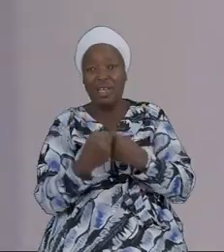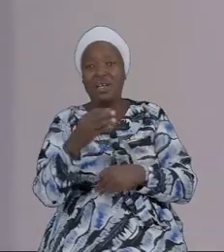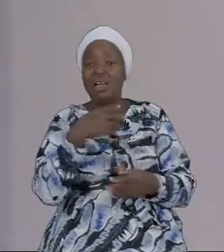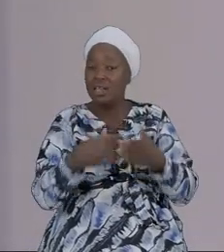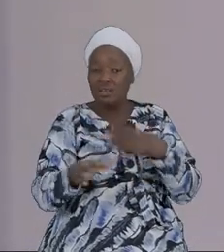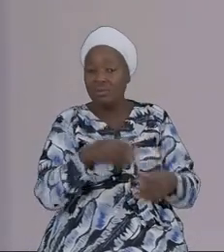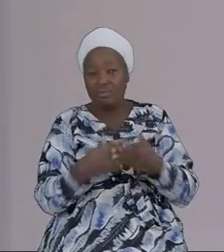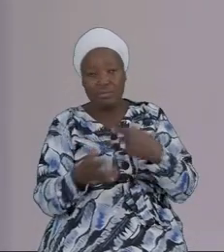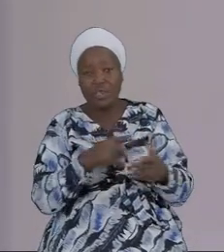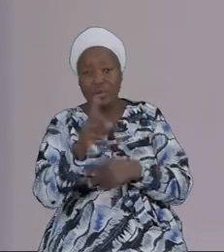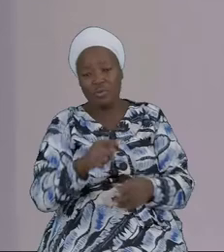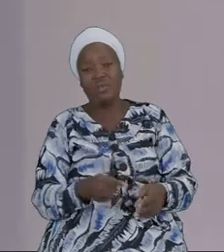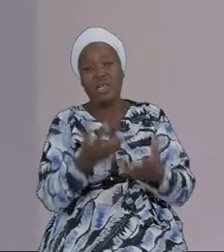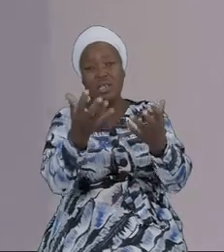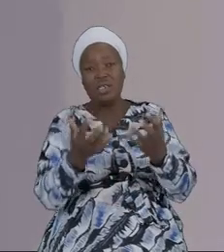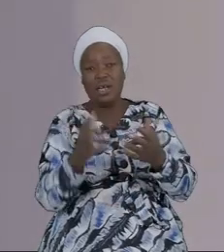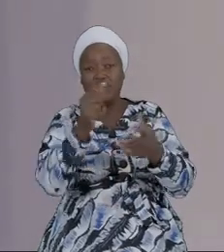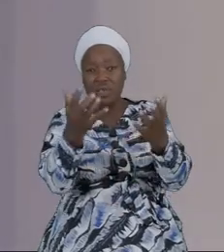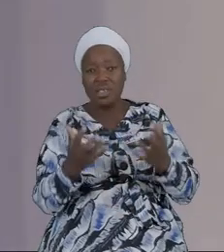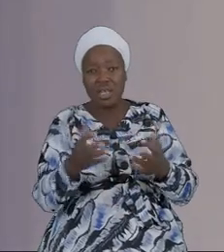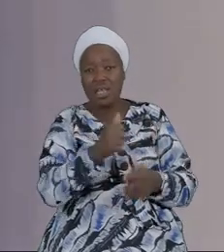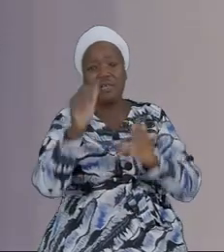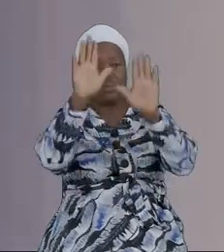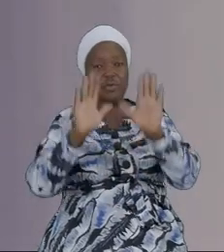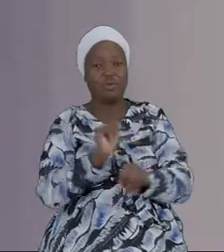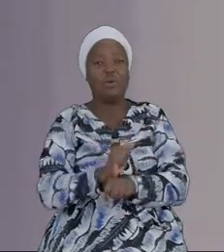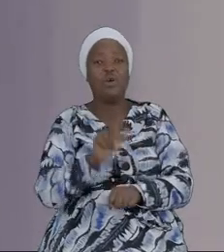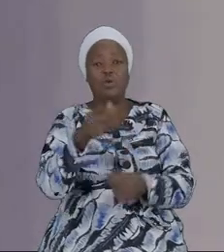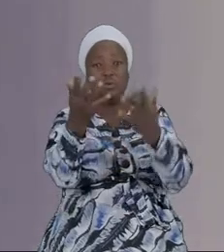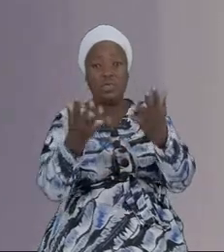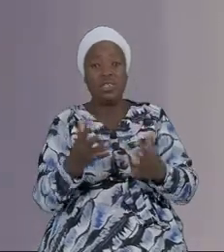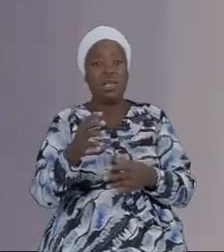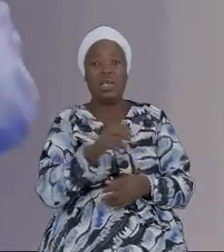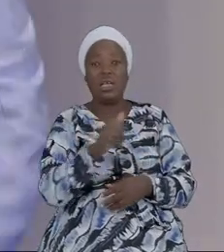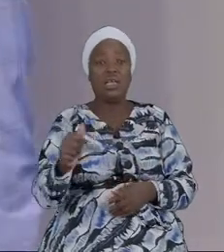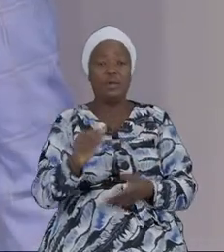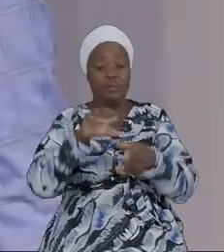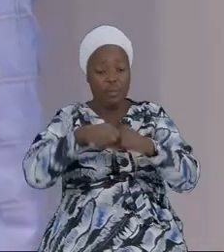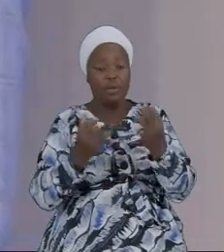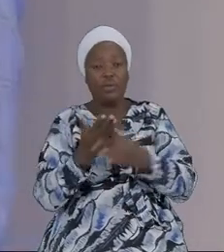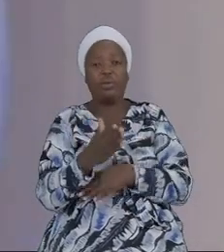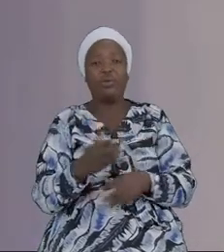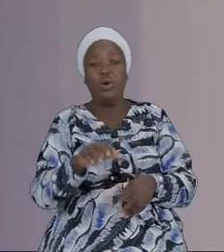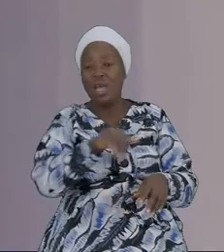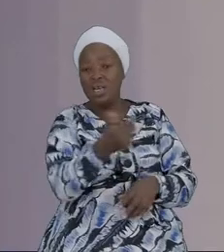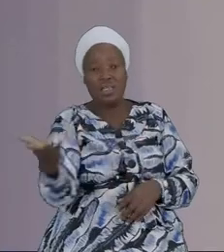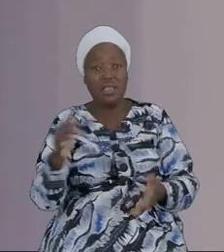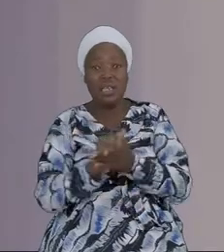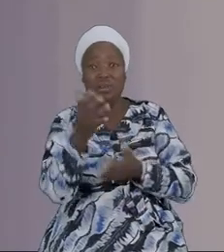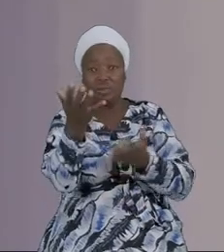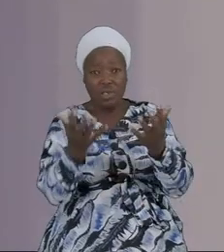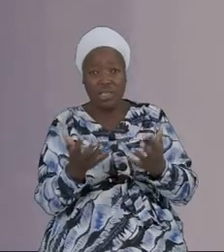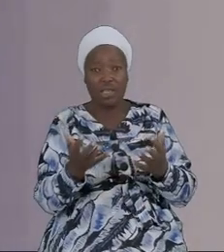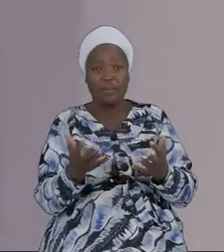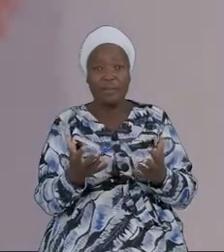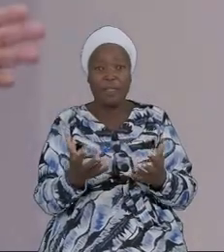Whatsoever things you desire a miracle, you desire a breakthrough. What things soever ye